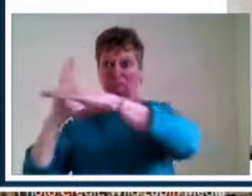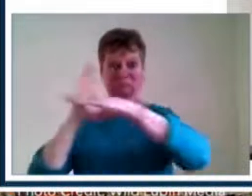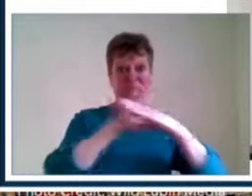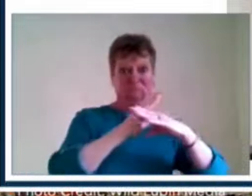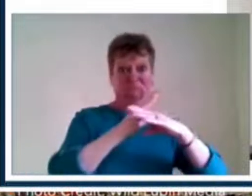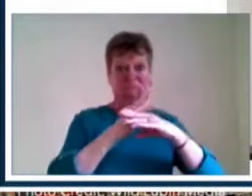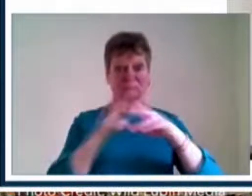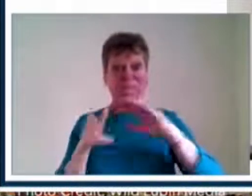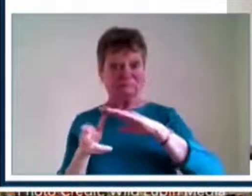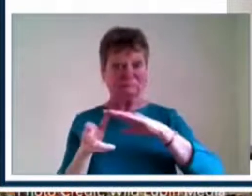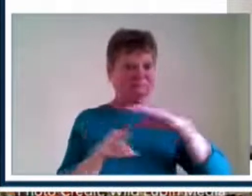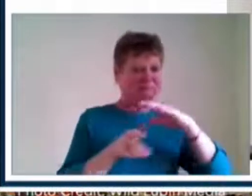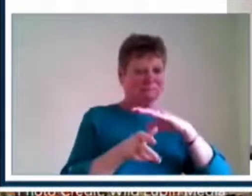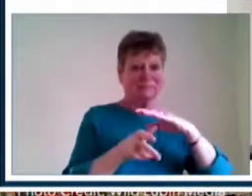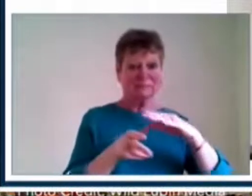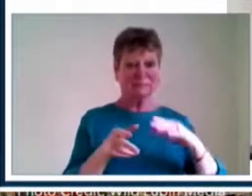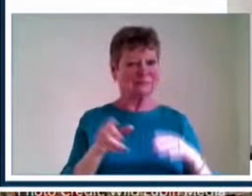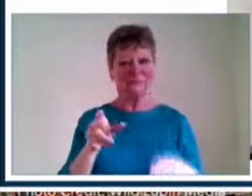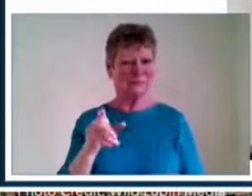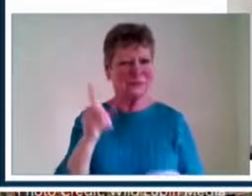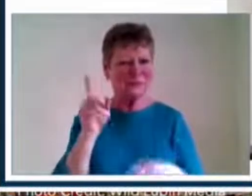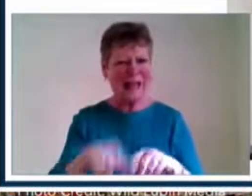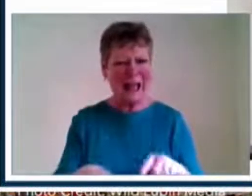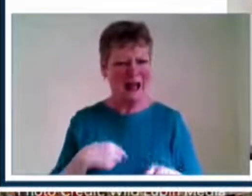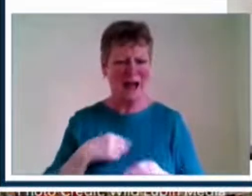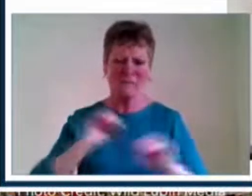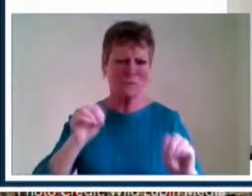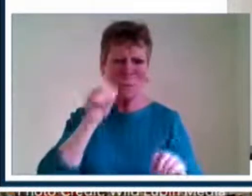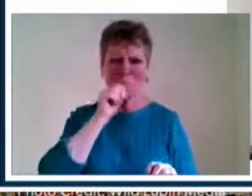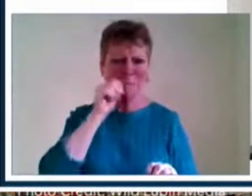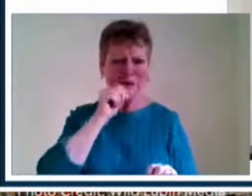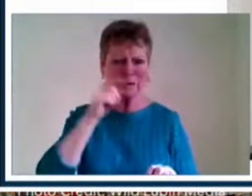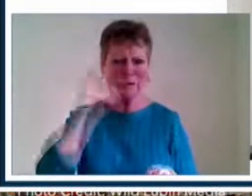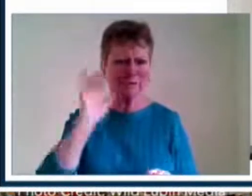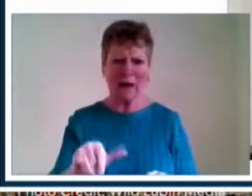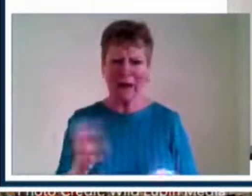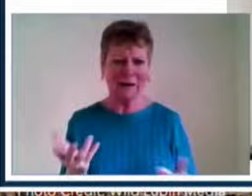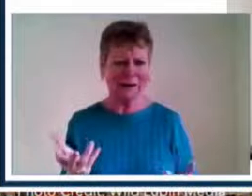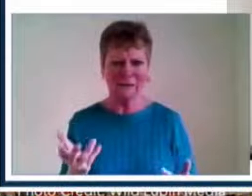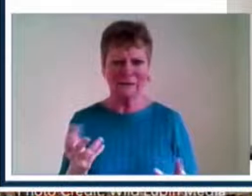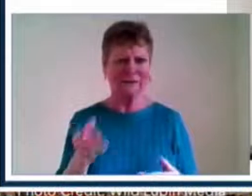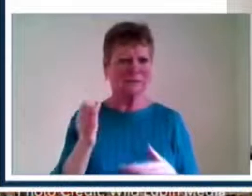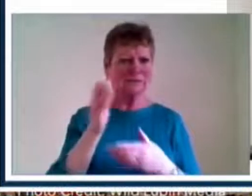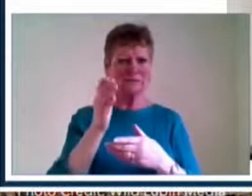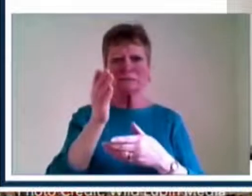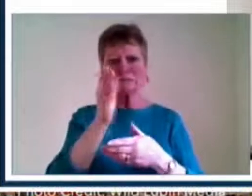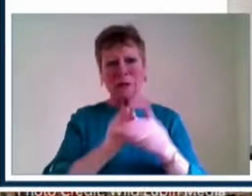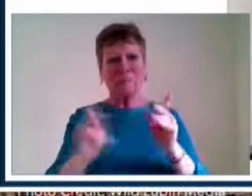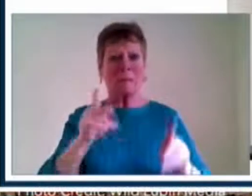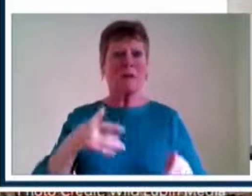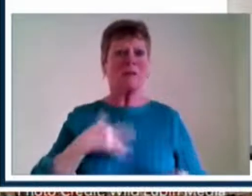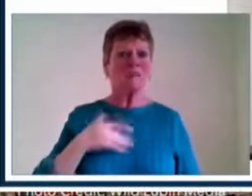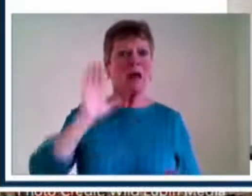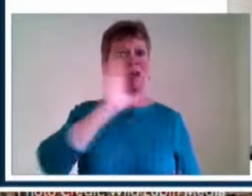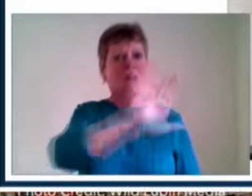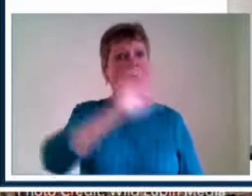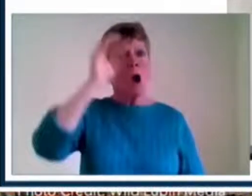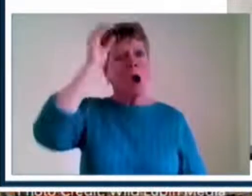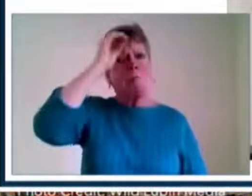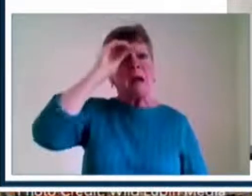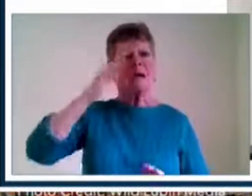have different opinions on government policy and certainly have different opinions on vaccines and mandates, but you can't block the highway.